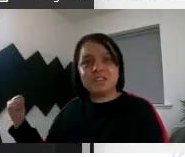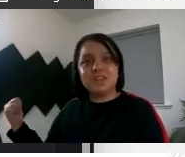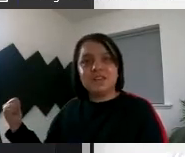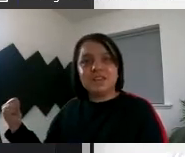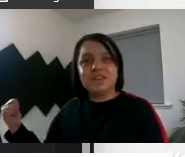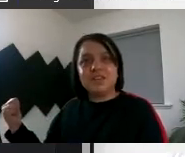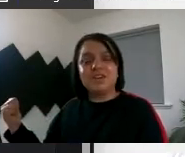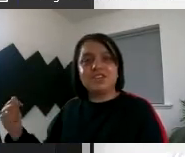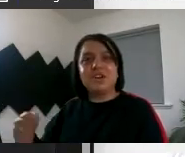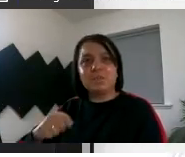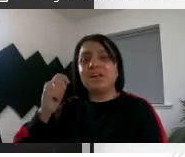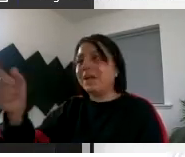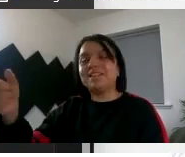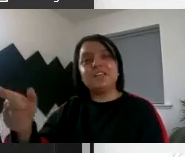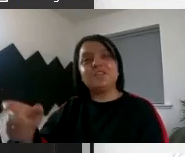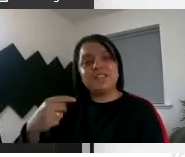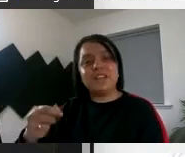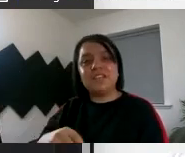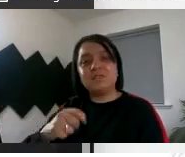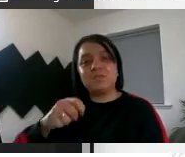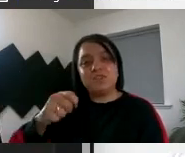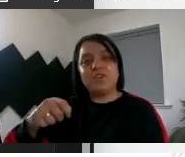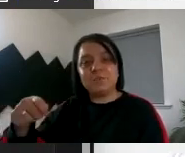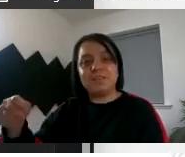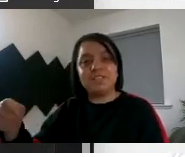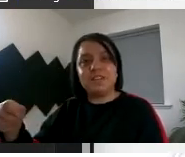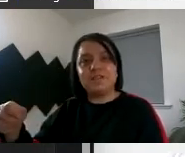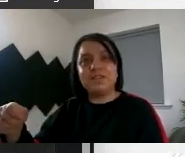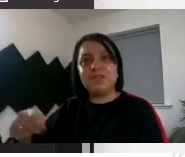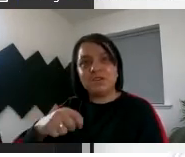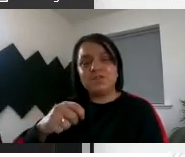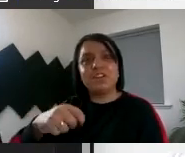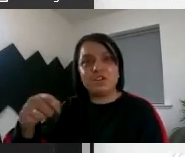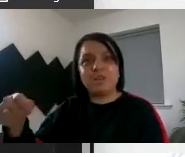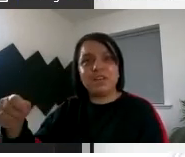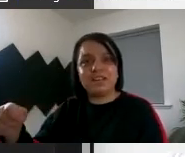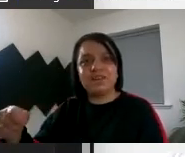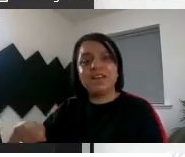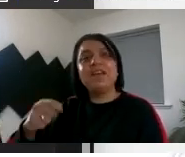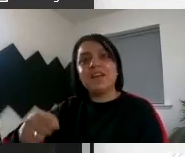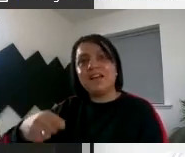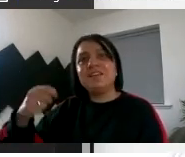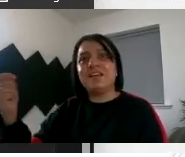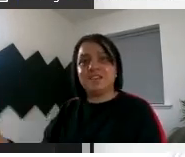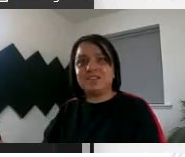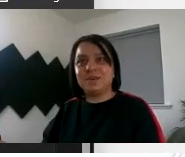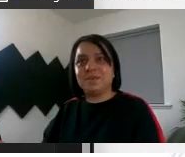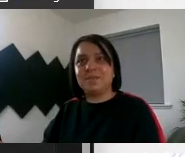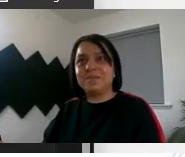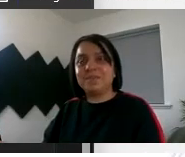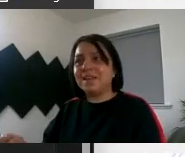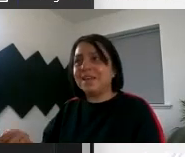means you go to the shop, and it makes sense when he says it, is because you write a message down or you write the shopping list down and you take it to the